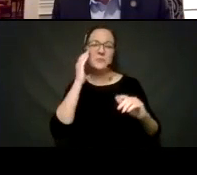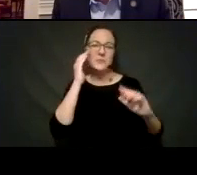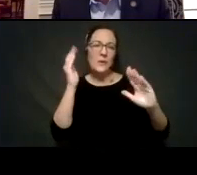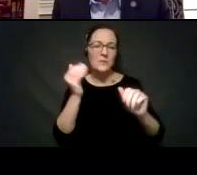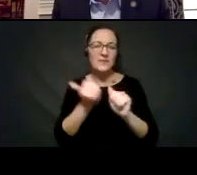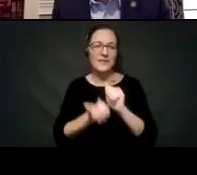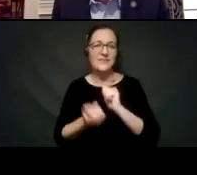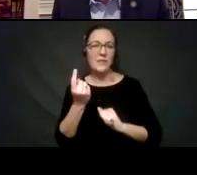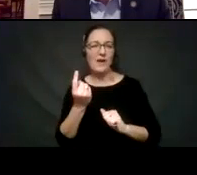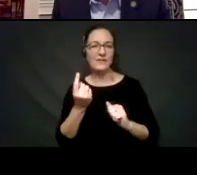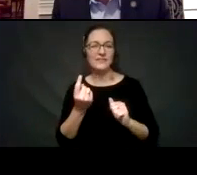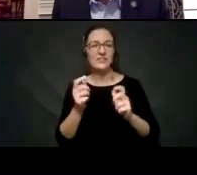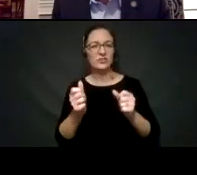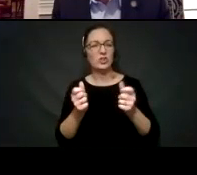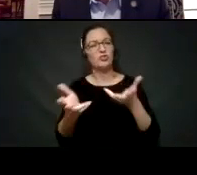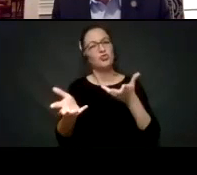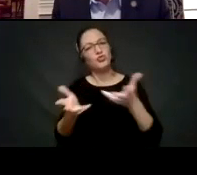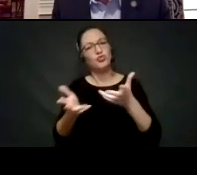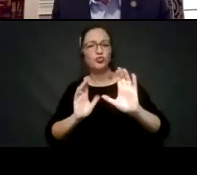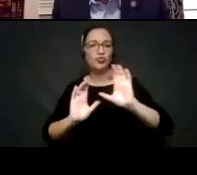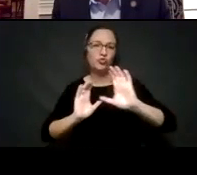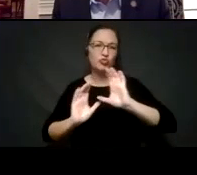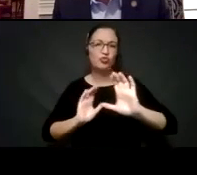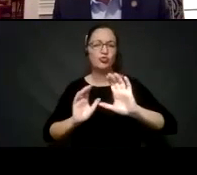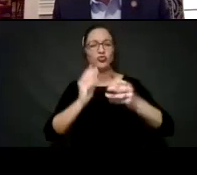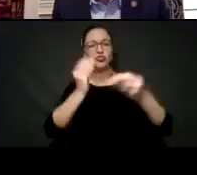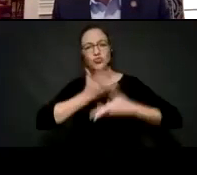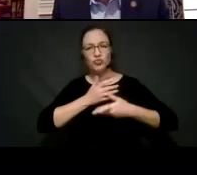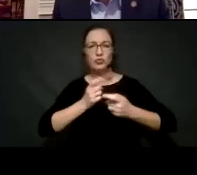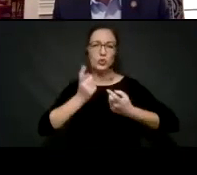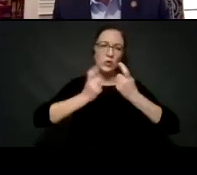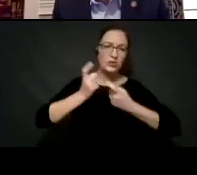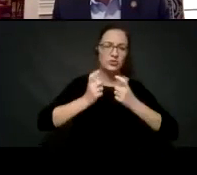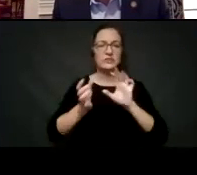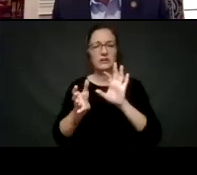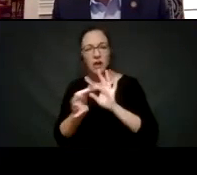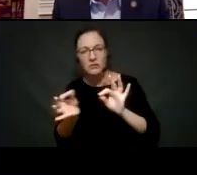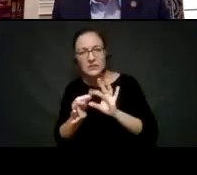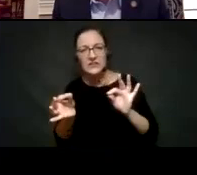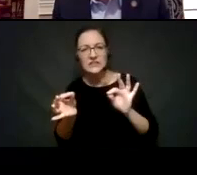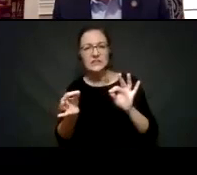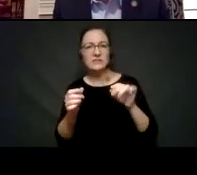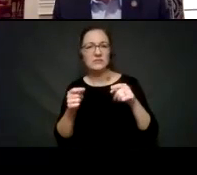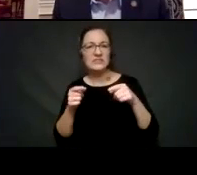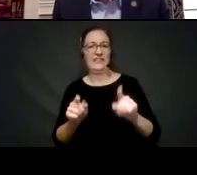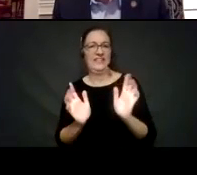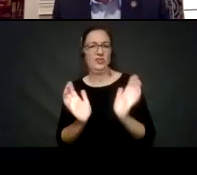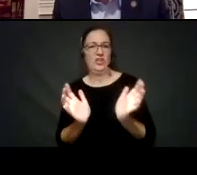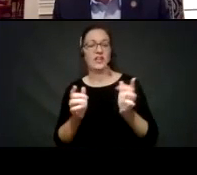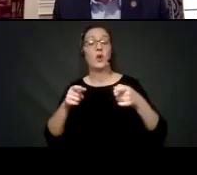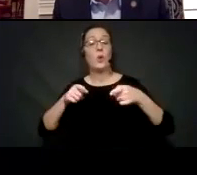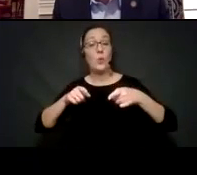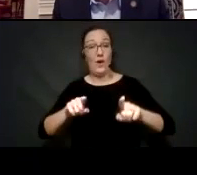to engage and provide questions and comments in the chat box while we are hearing from our